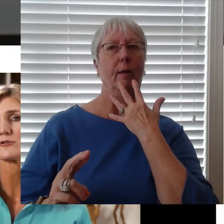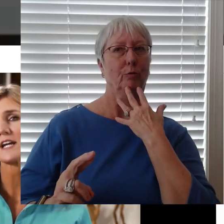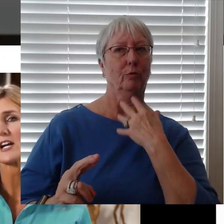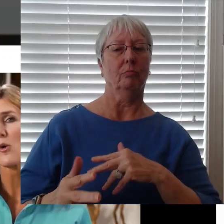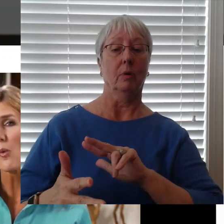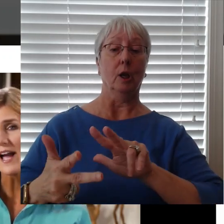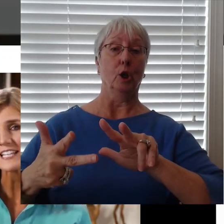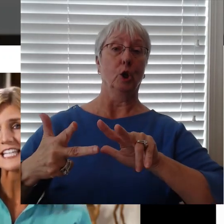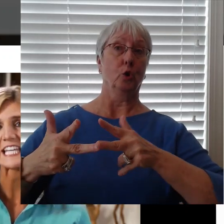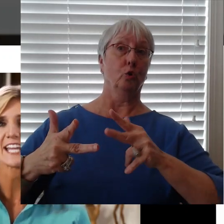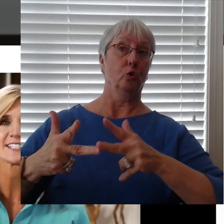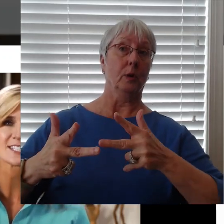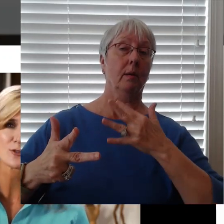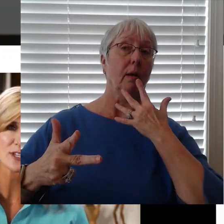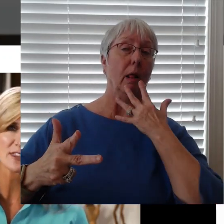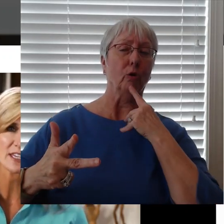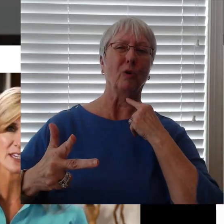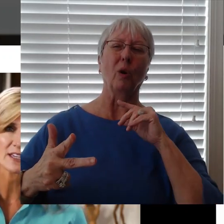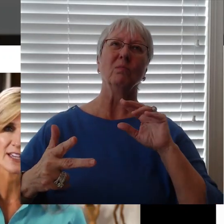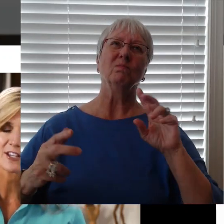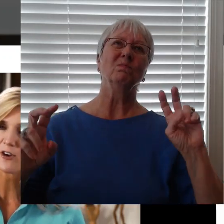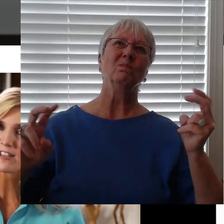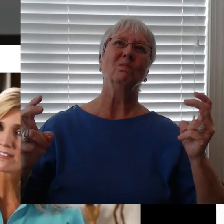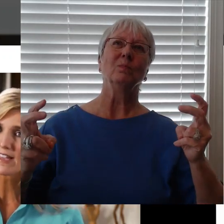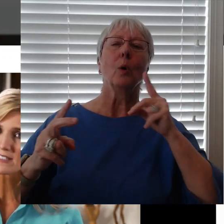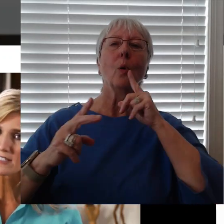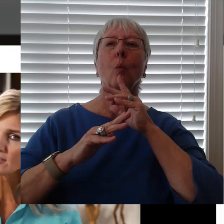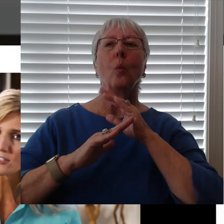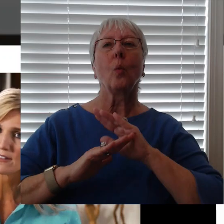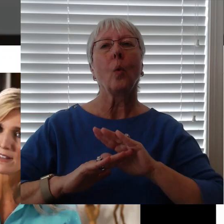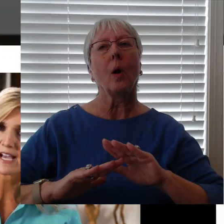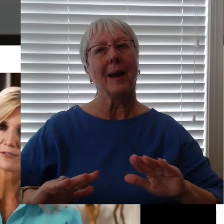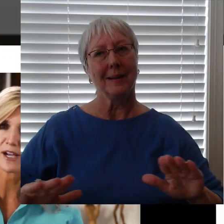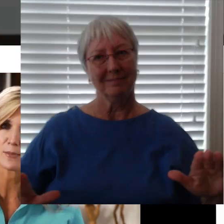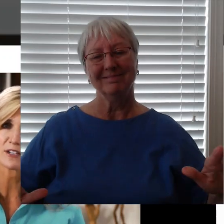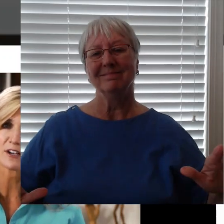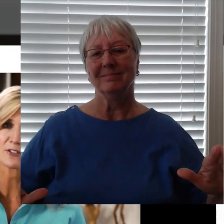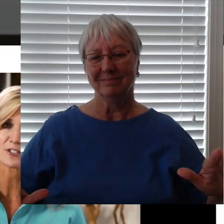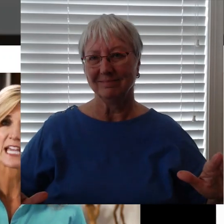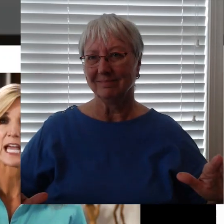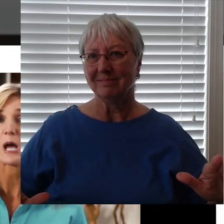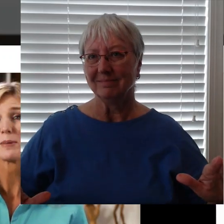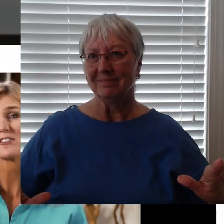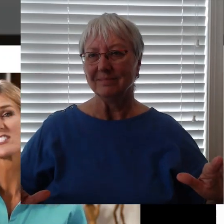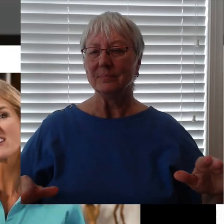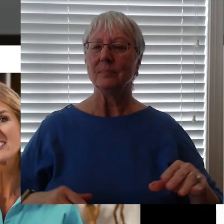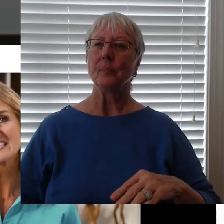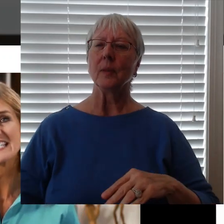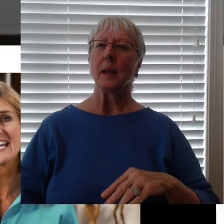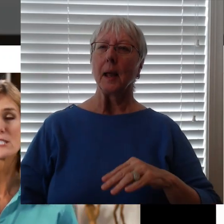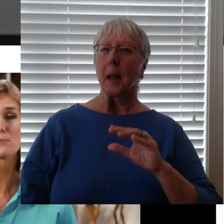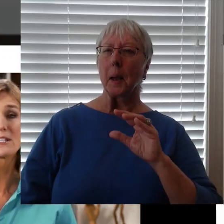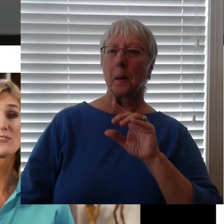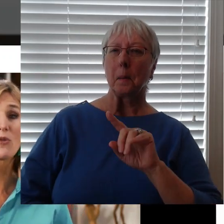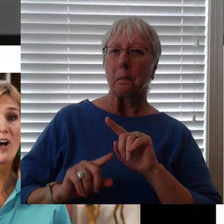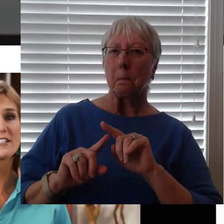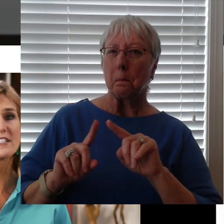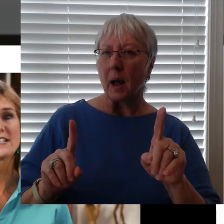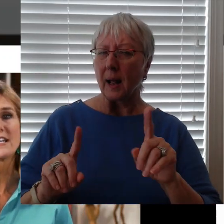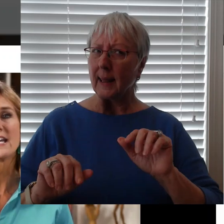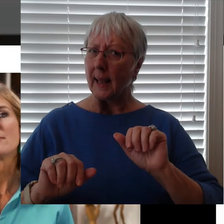Tertiary colors react quietly and discreetly, drawing less attention than the loud, vibrant colors, but their subtlety and